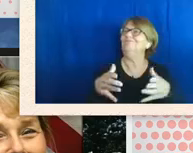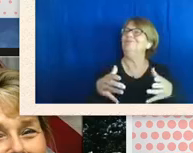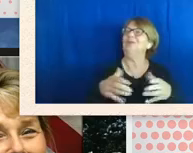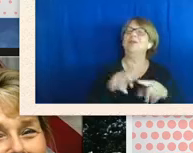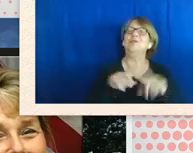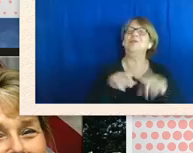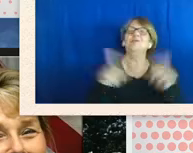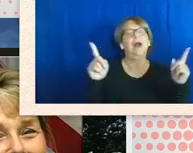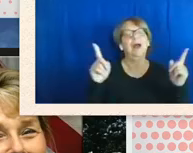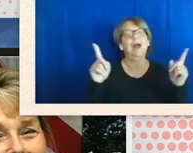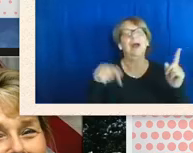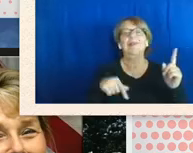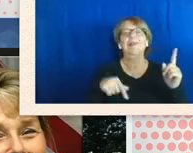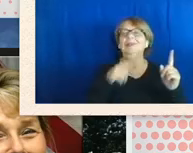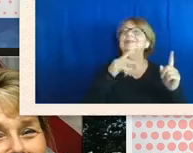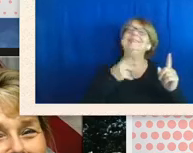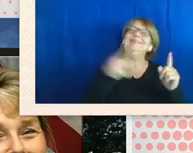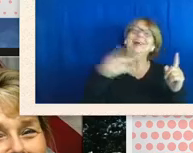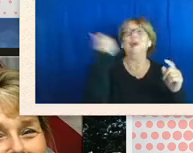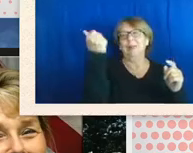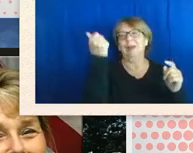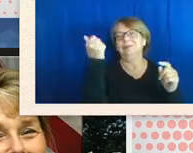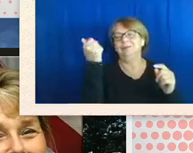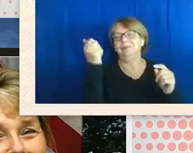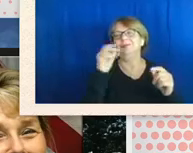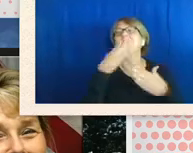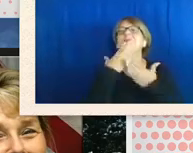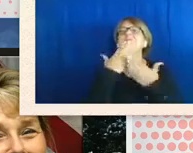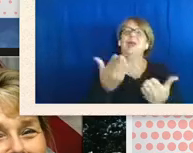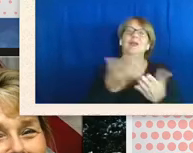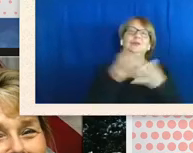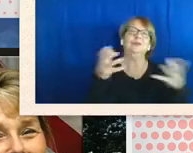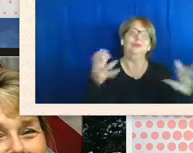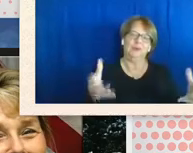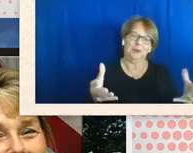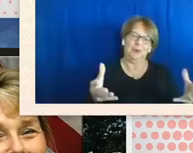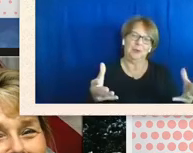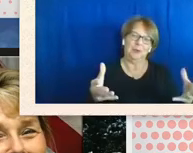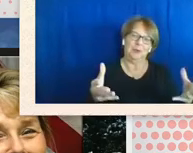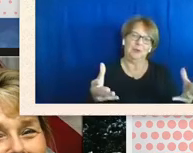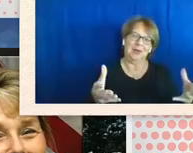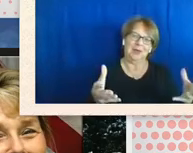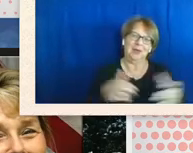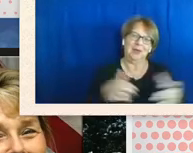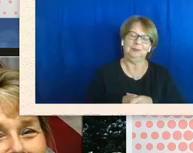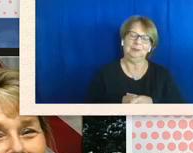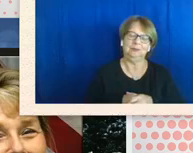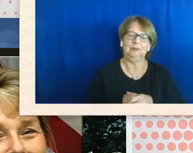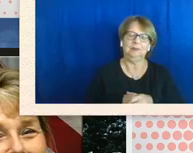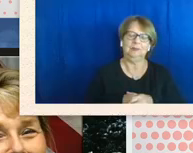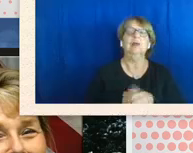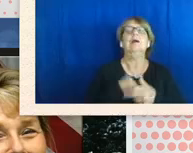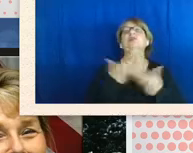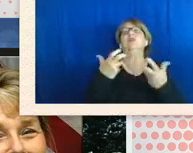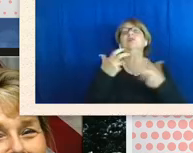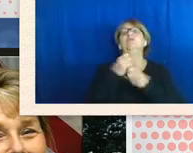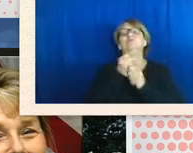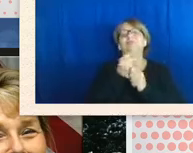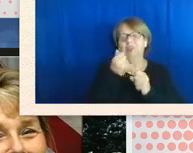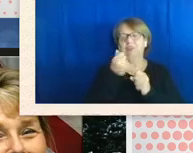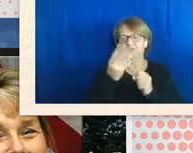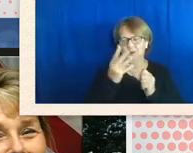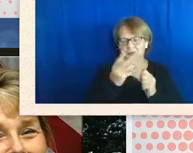best thing. So thank you all so much. And let me just say a couple of things. One is